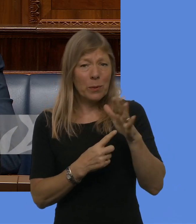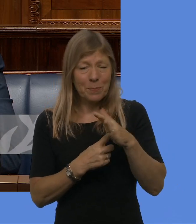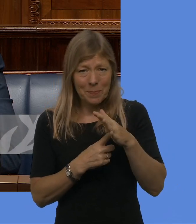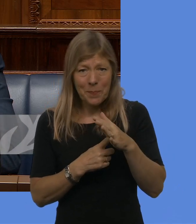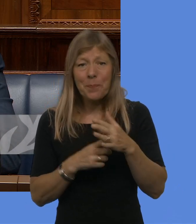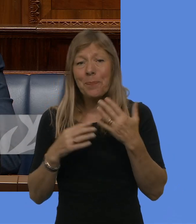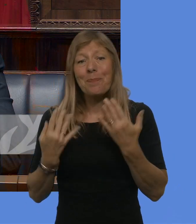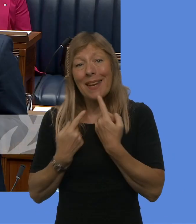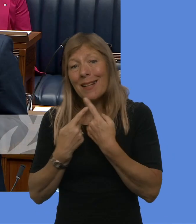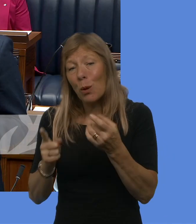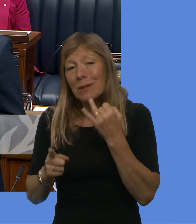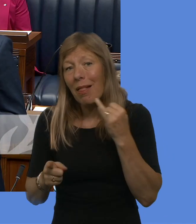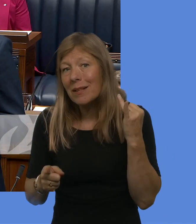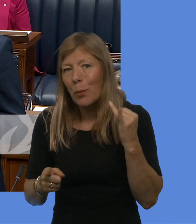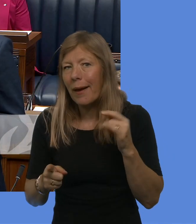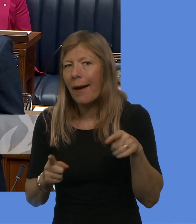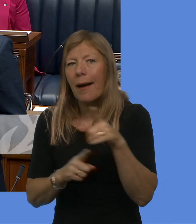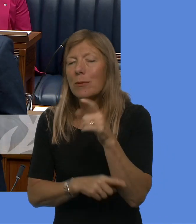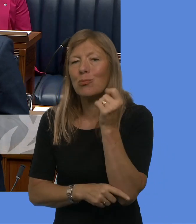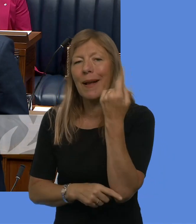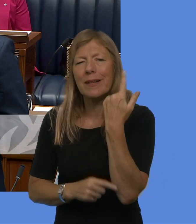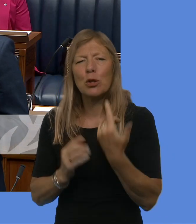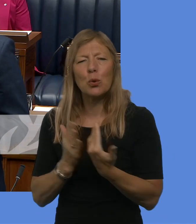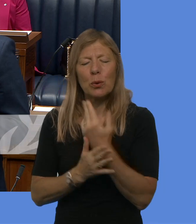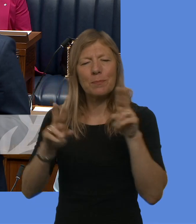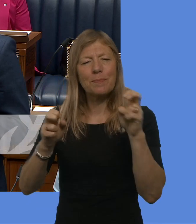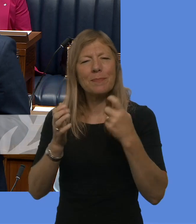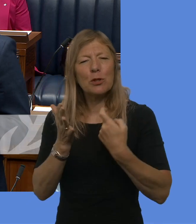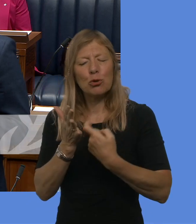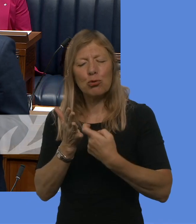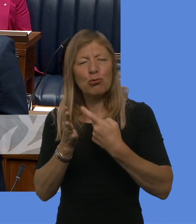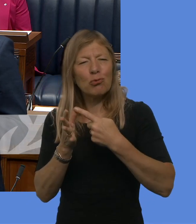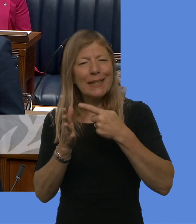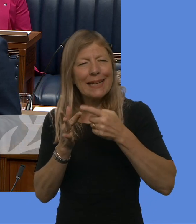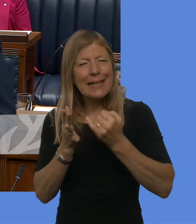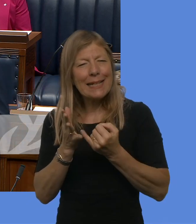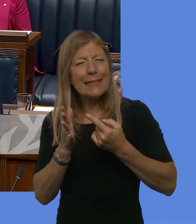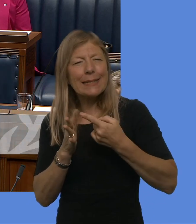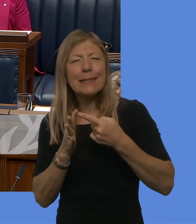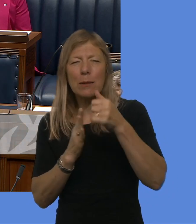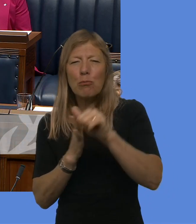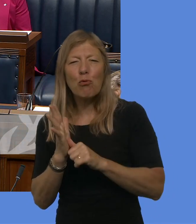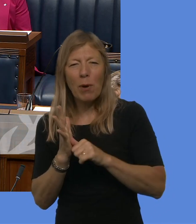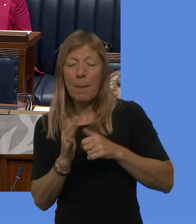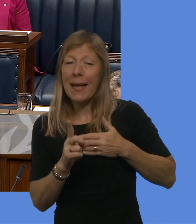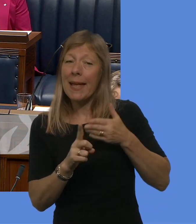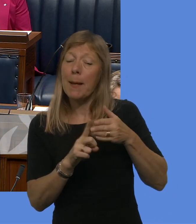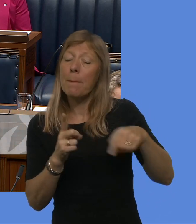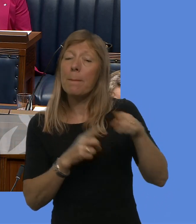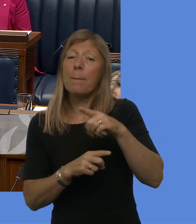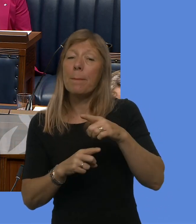RAISE programme, which is about reducing educational disadvantage, speaks about the whole community